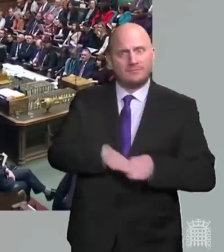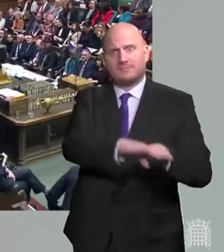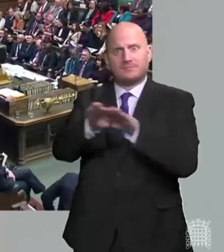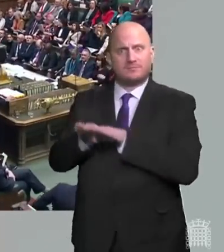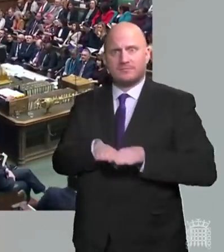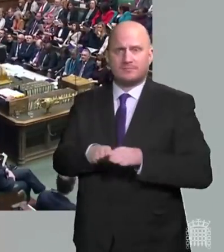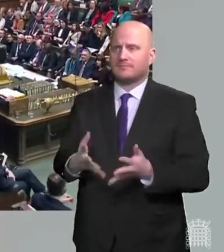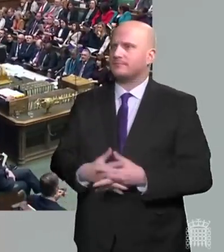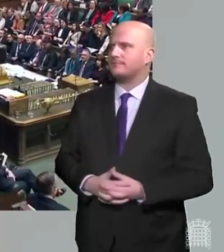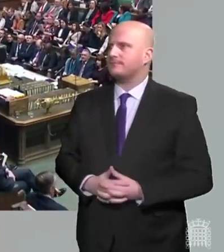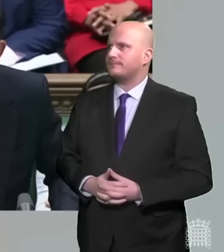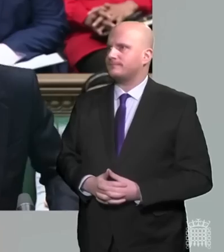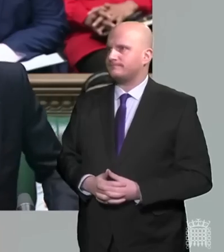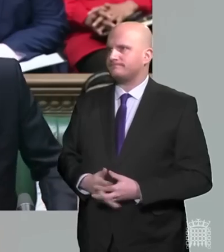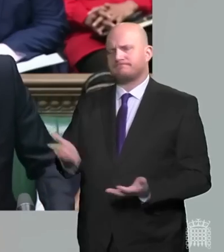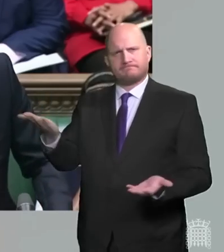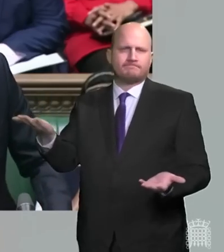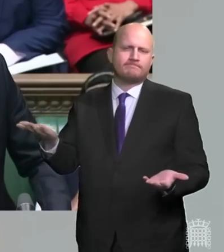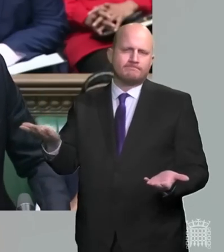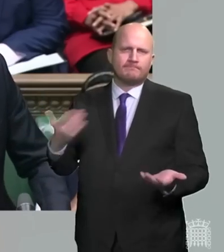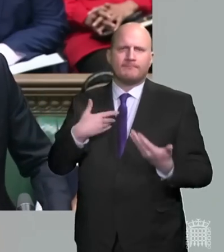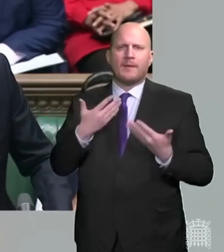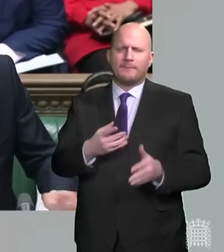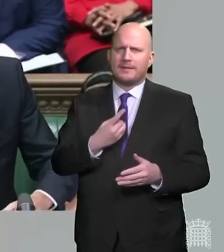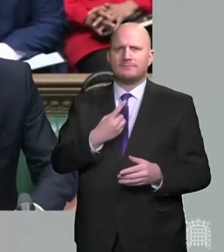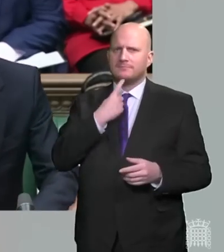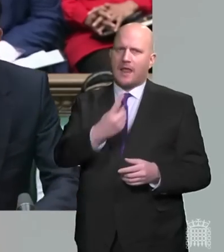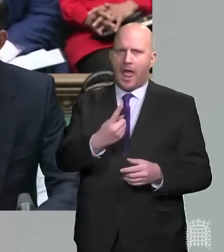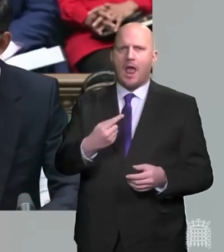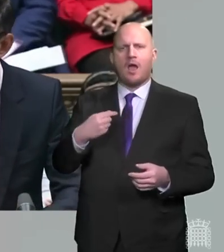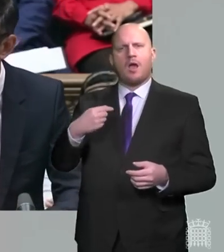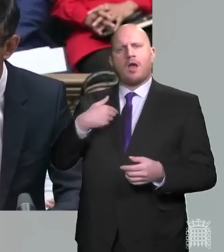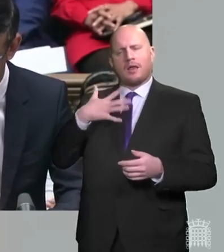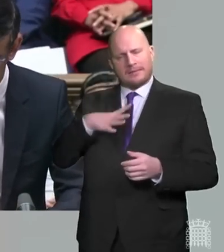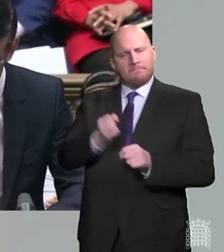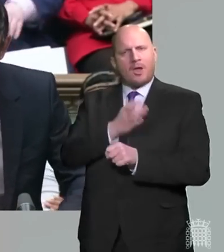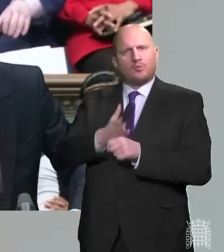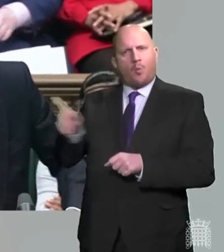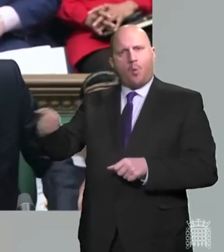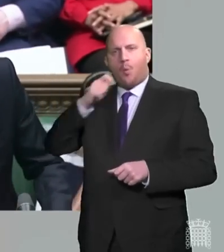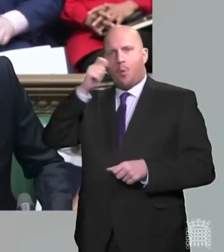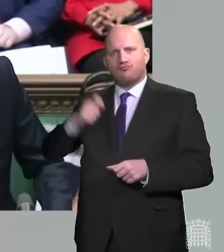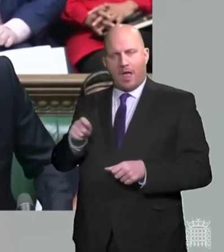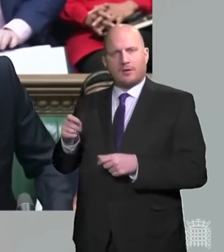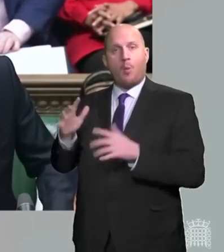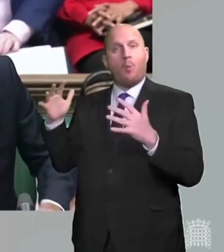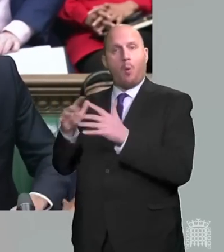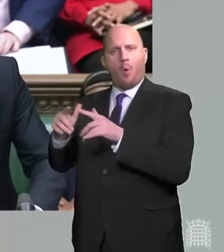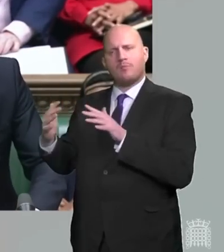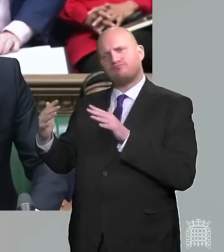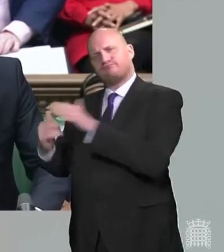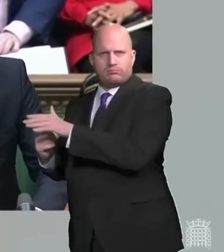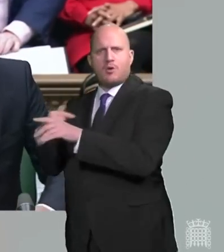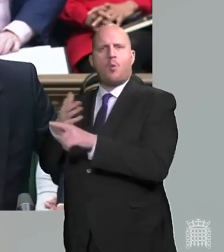UK and our allies must accelerate our efforts to ensure Ukraine wins this war and secures a lasting peace. Last year, the United